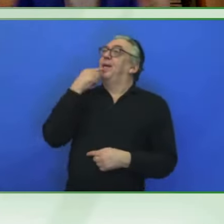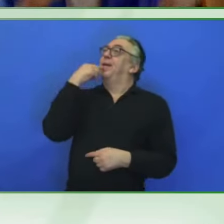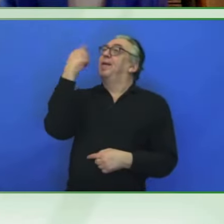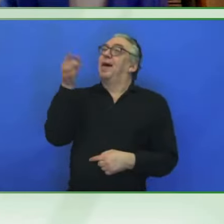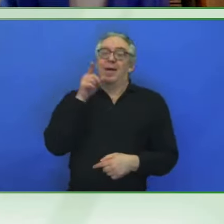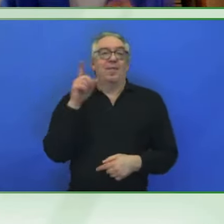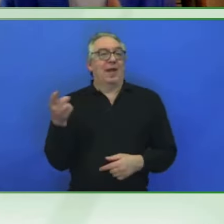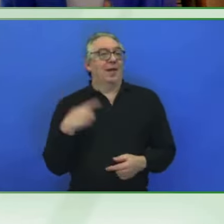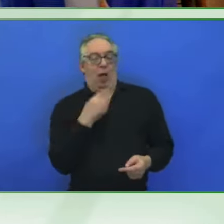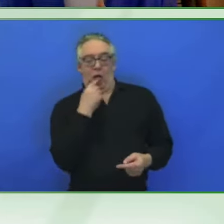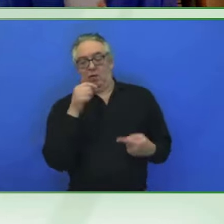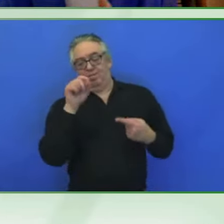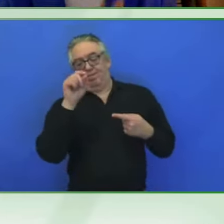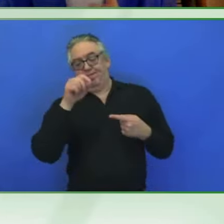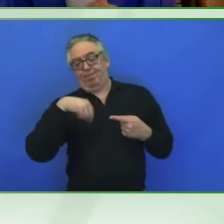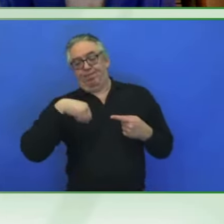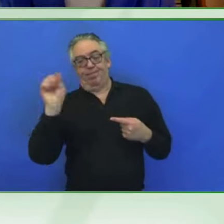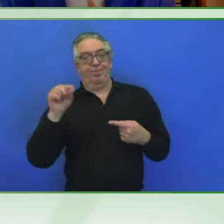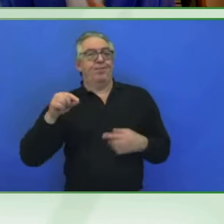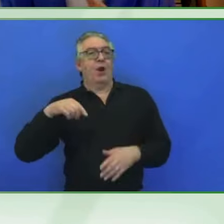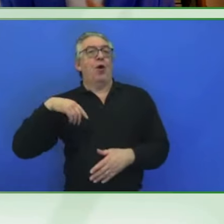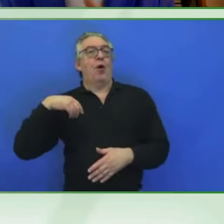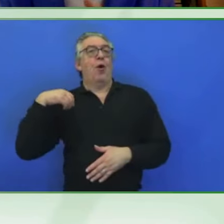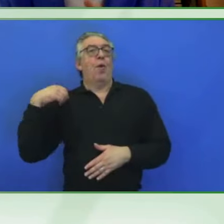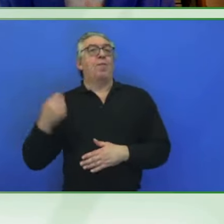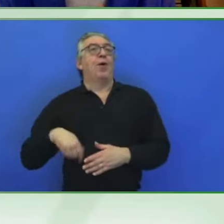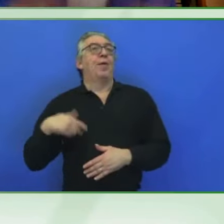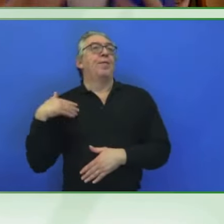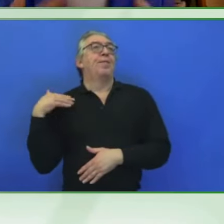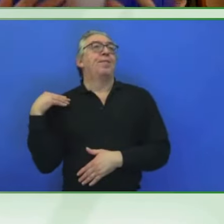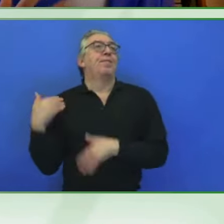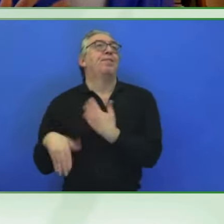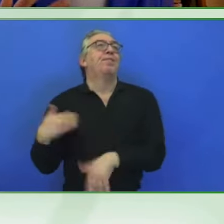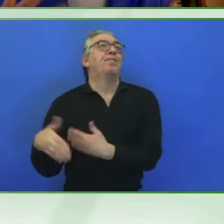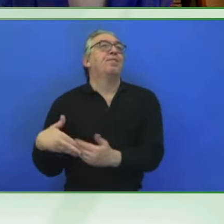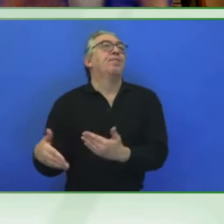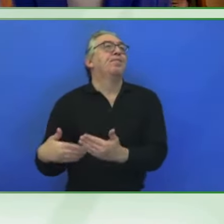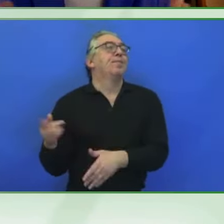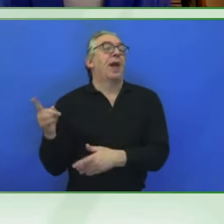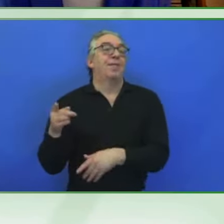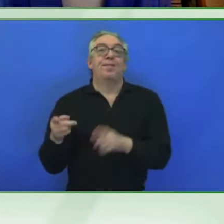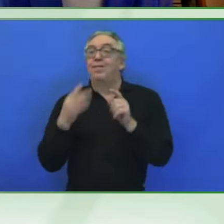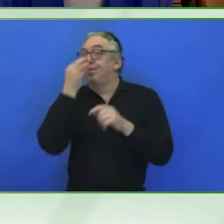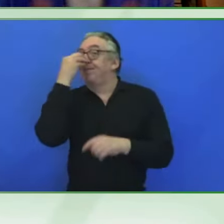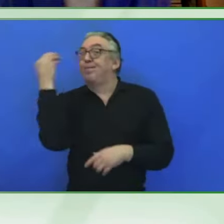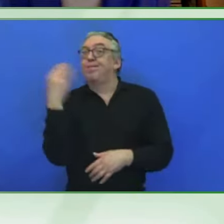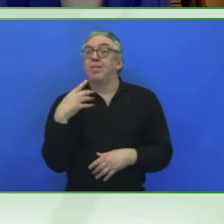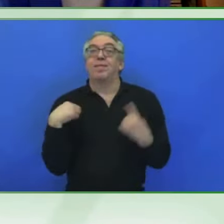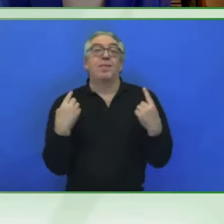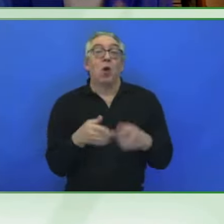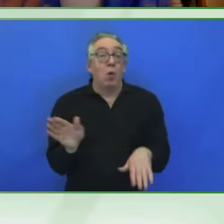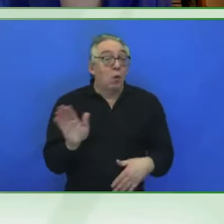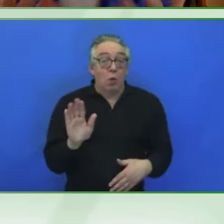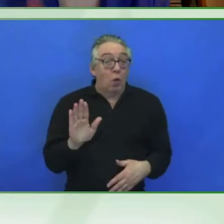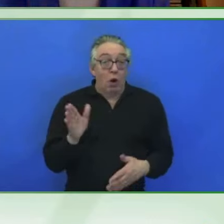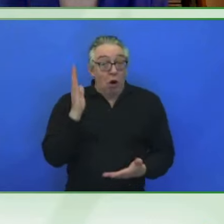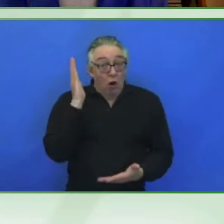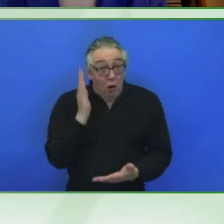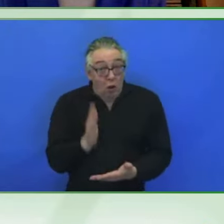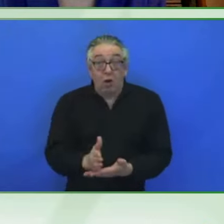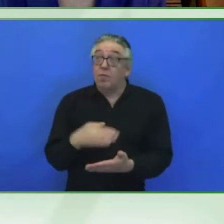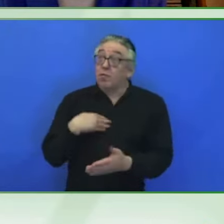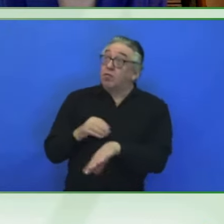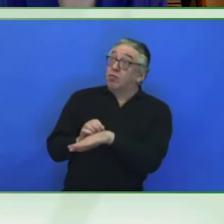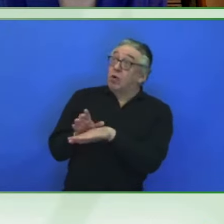goes ahead or not, but it does have a significant influence. Our voice does matter, and I have seen it, so I know